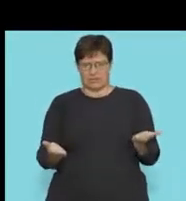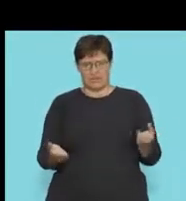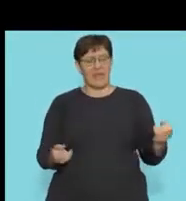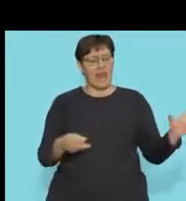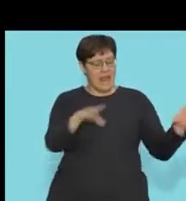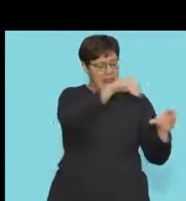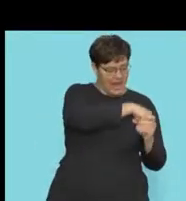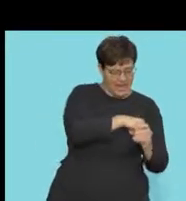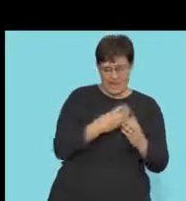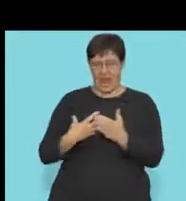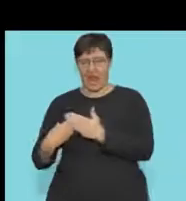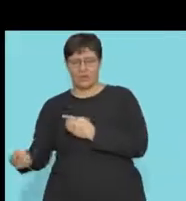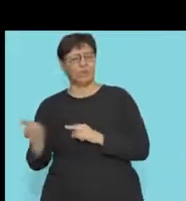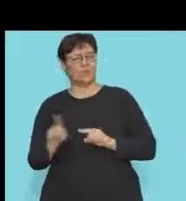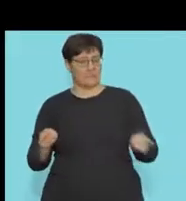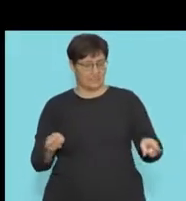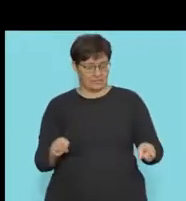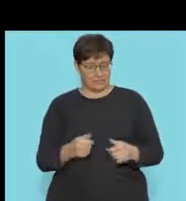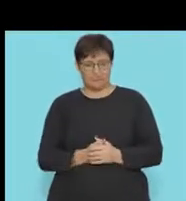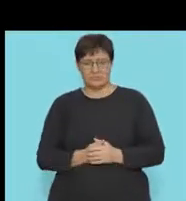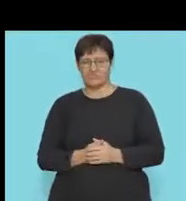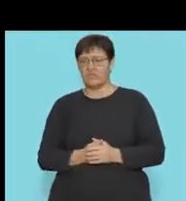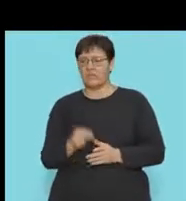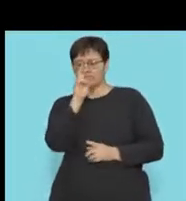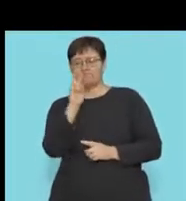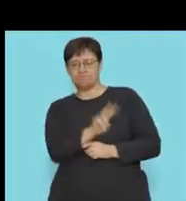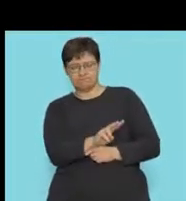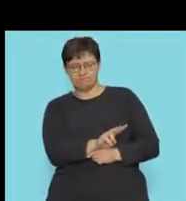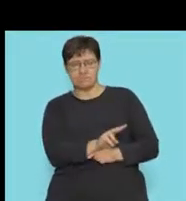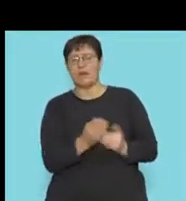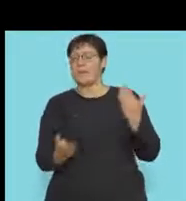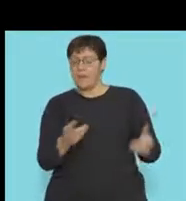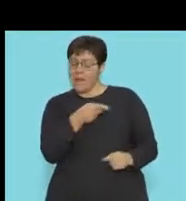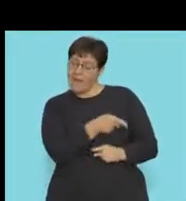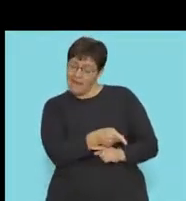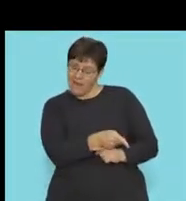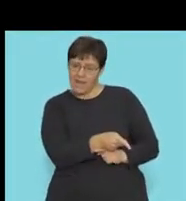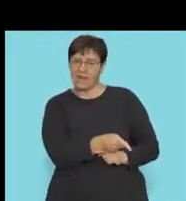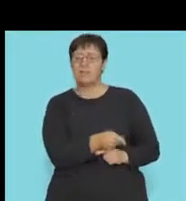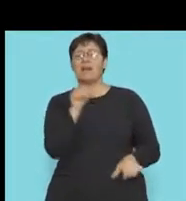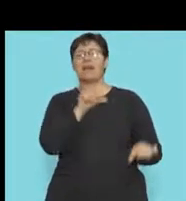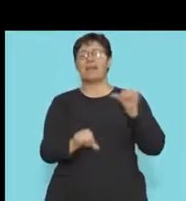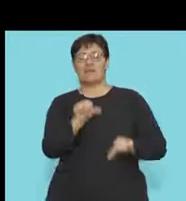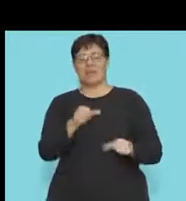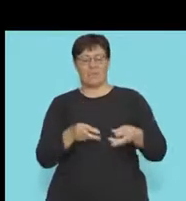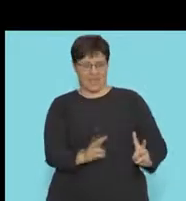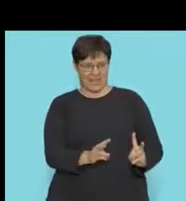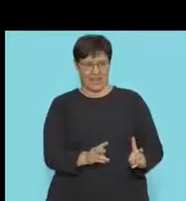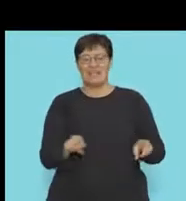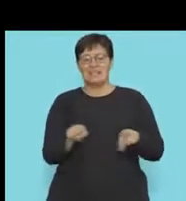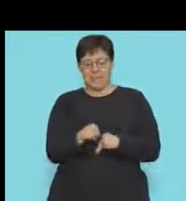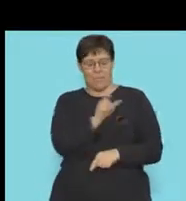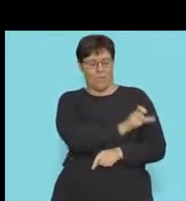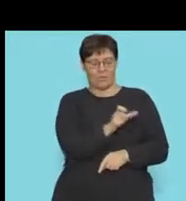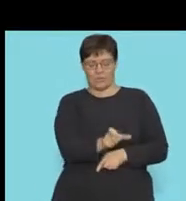down that illustrates what is needed. If you notice, my equation is given to you in a chemical equation as well as a